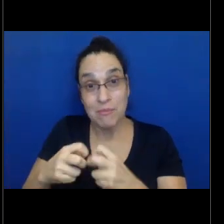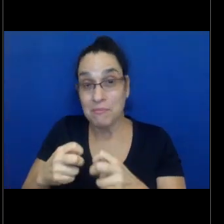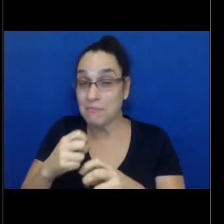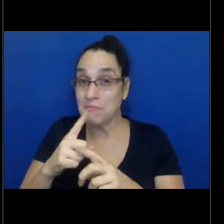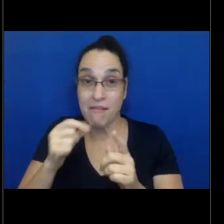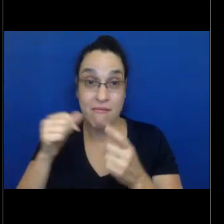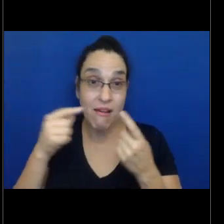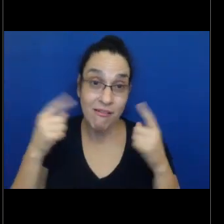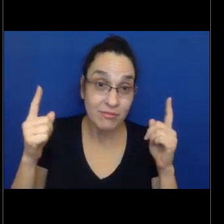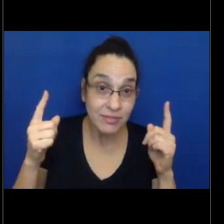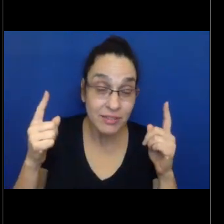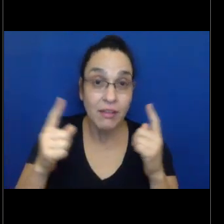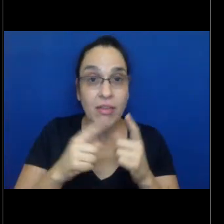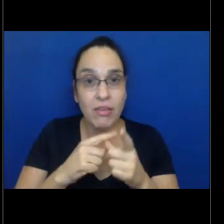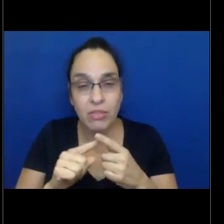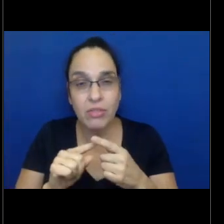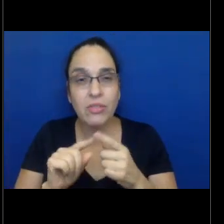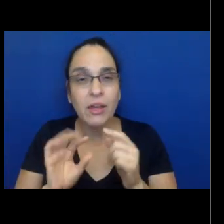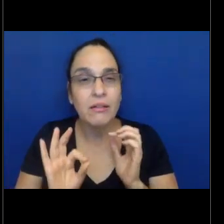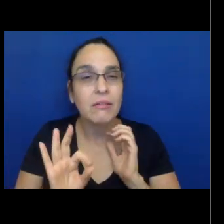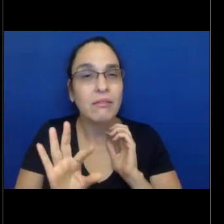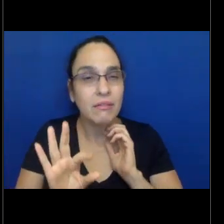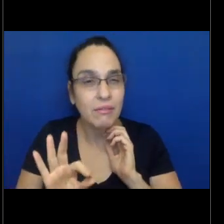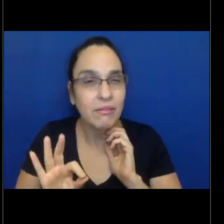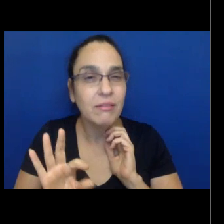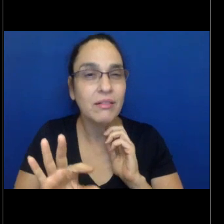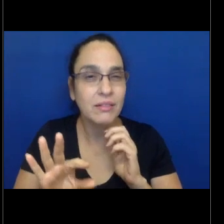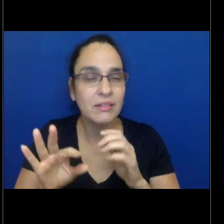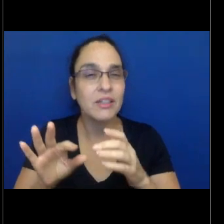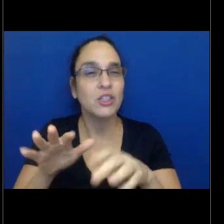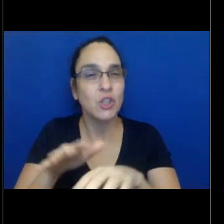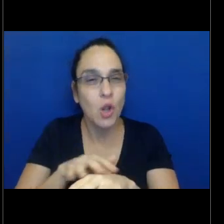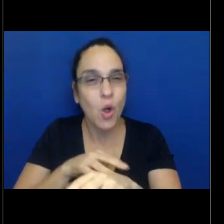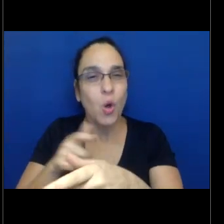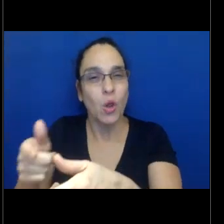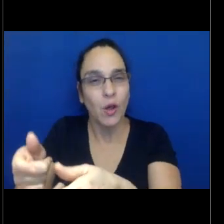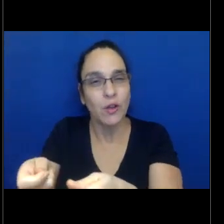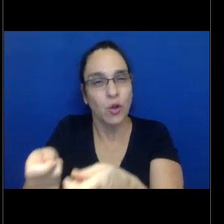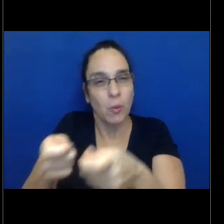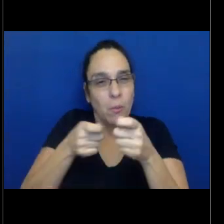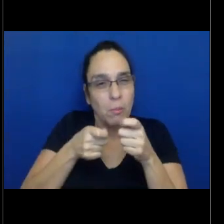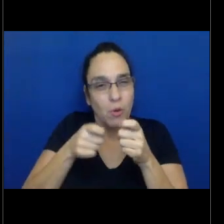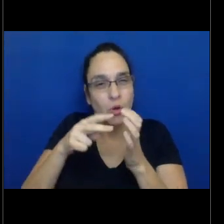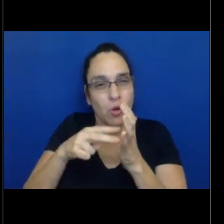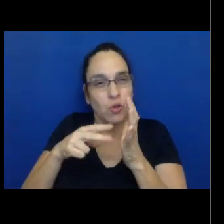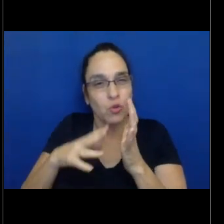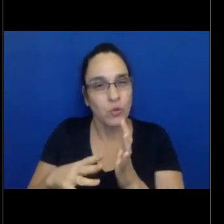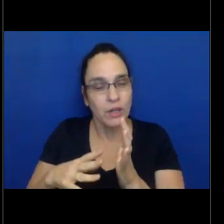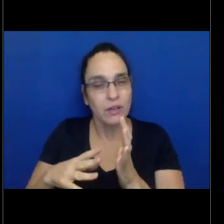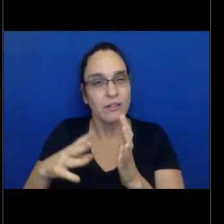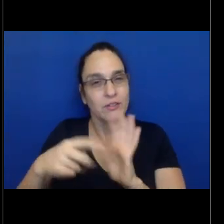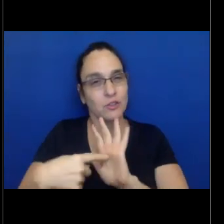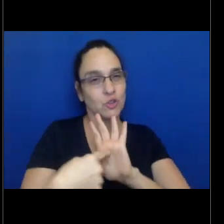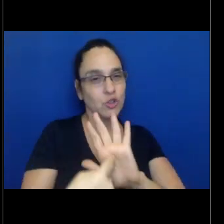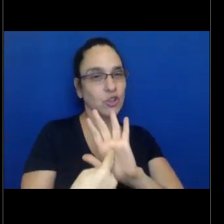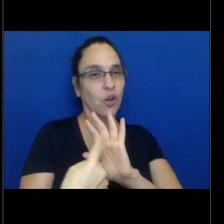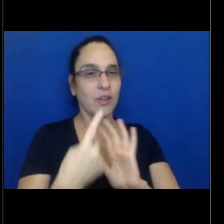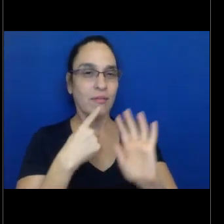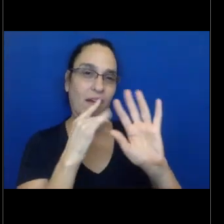quite work out. Then gradually you lead the reader to this big reveal, which is your theory, of course, then the rest would hopefully